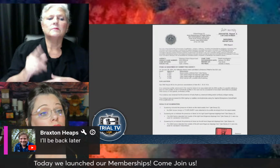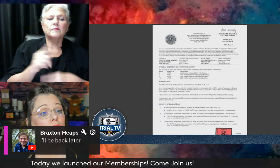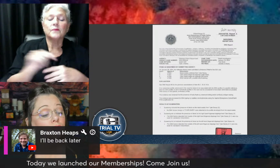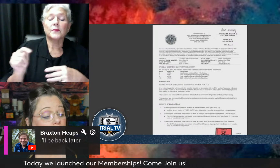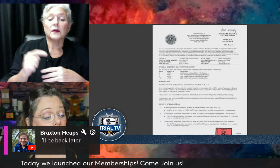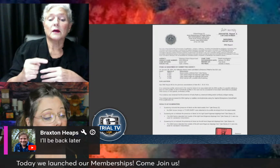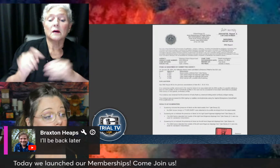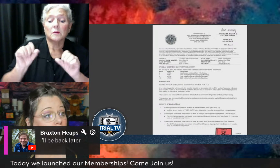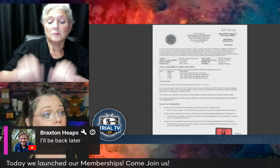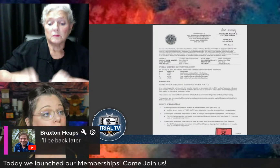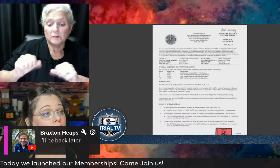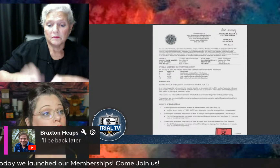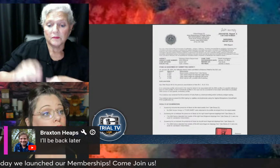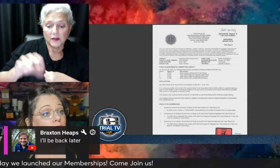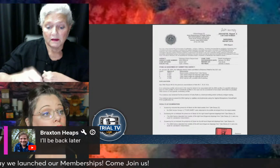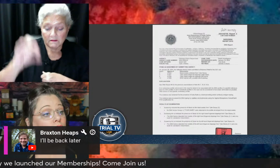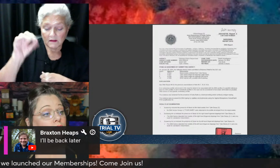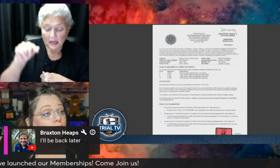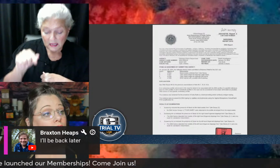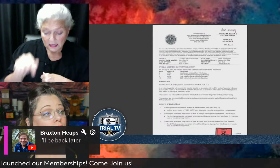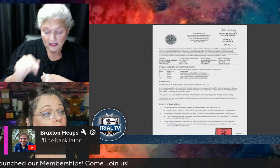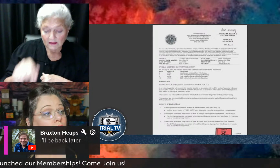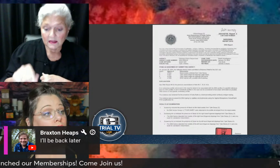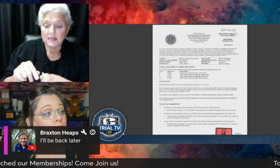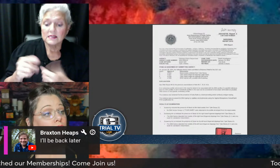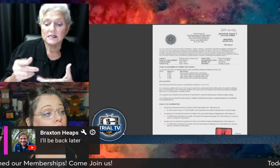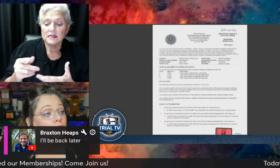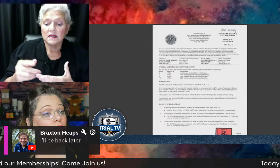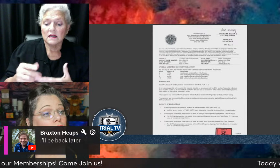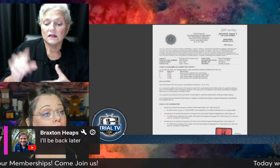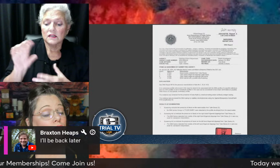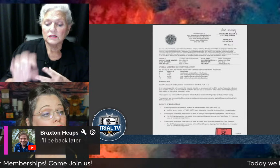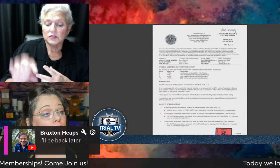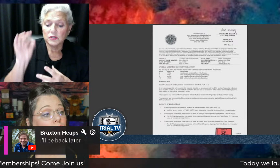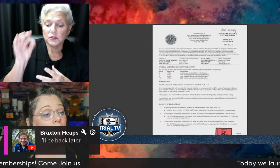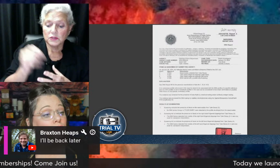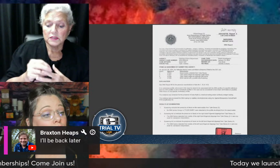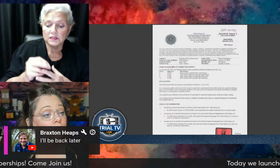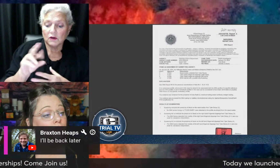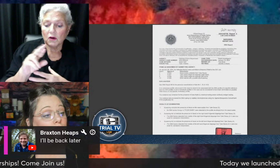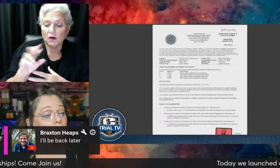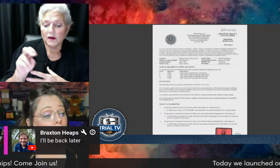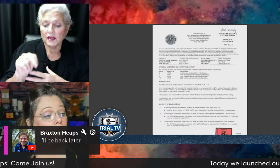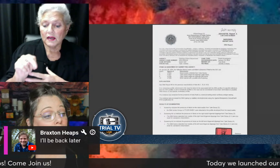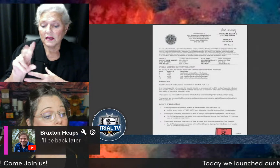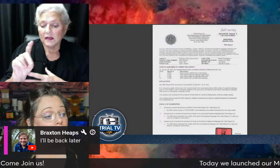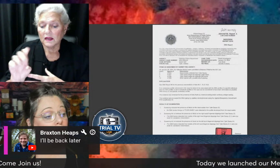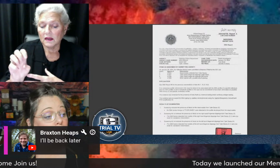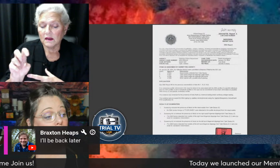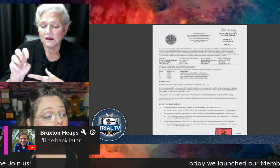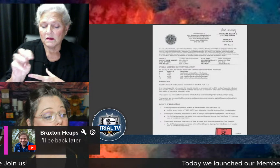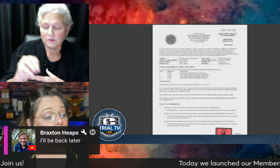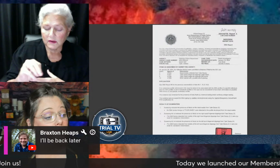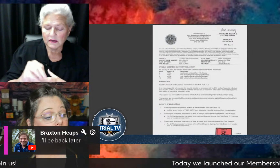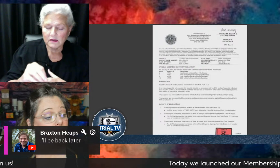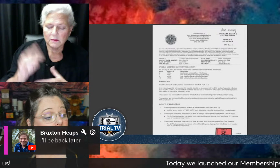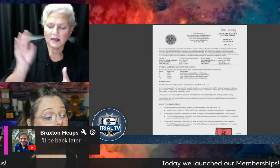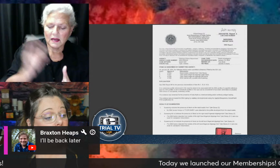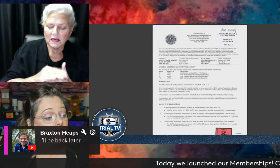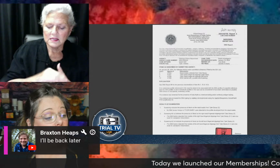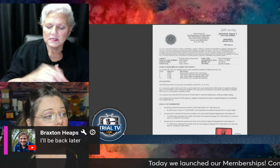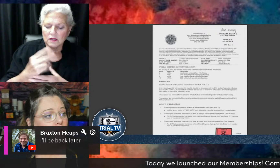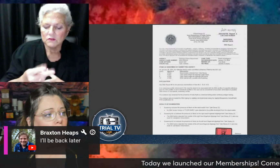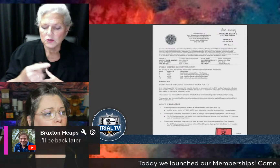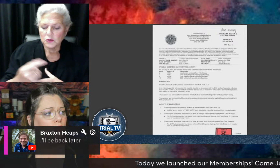in a population of unrelated individuals chosen at random would be less than 1 out of 2.5 octillion.